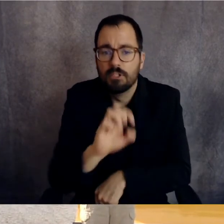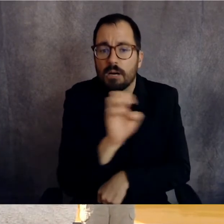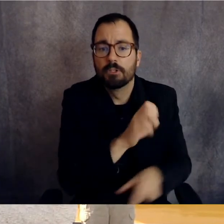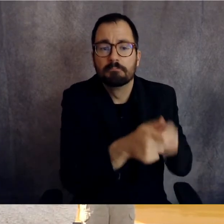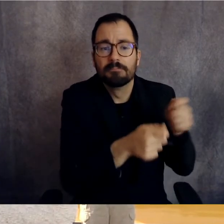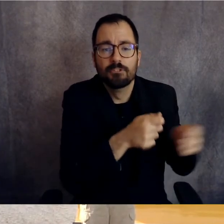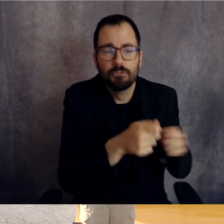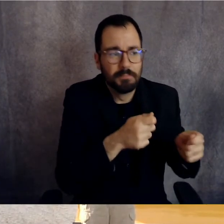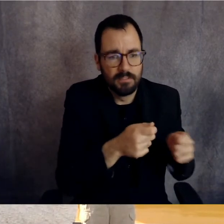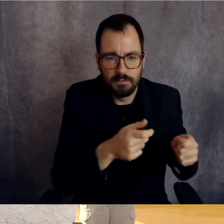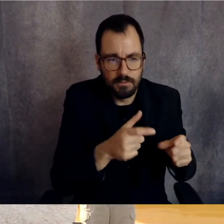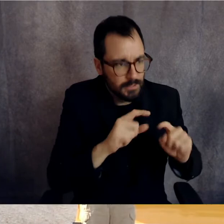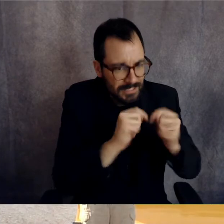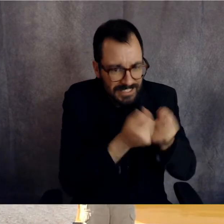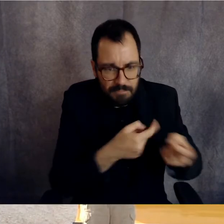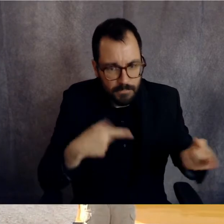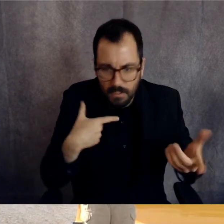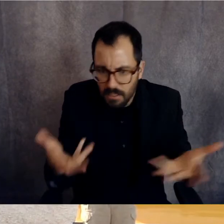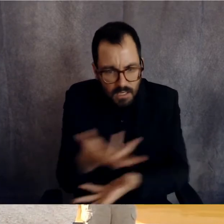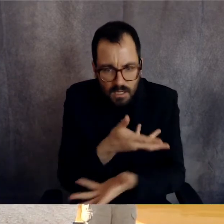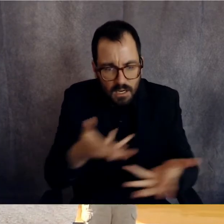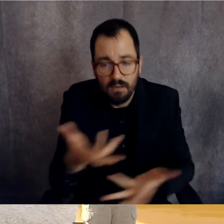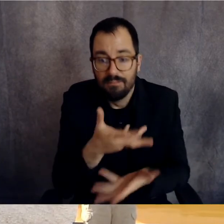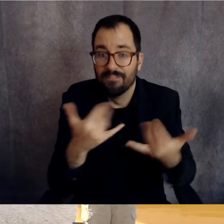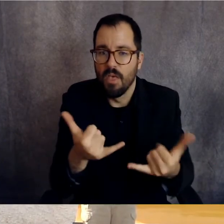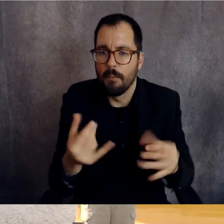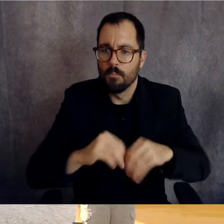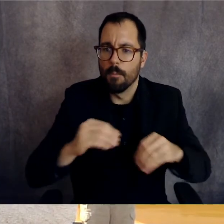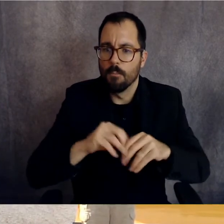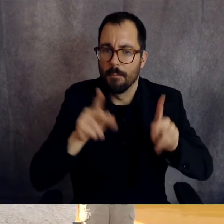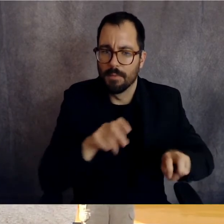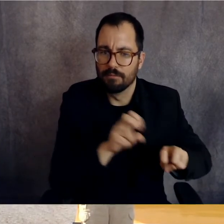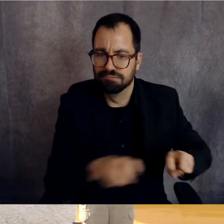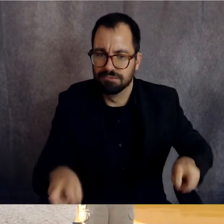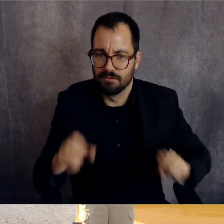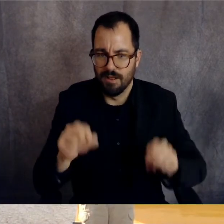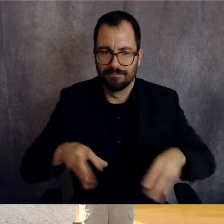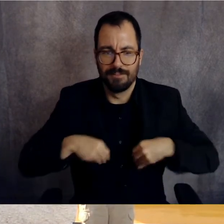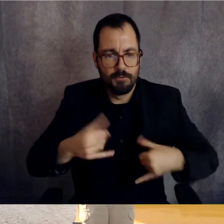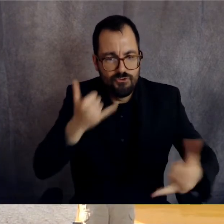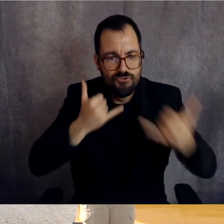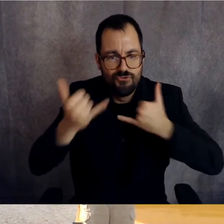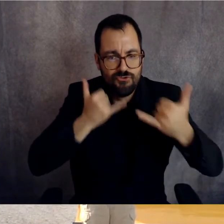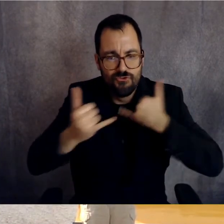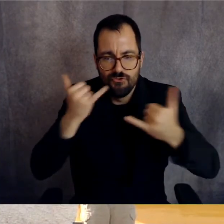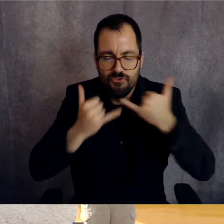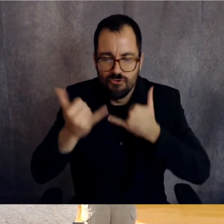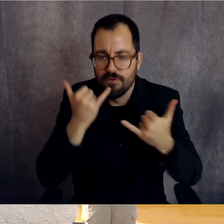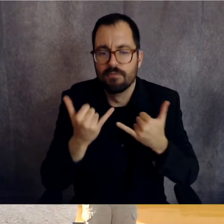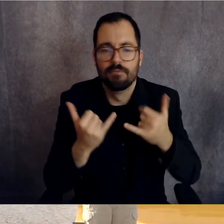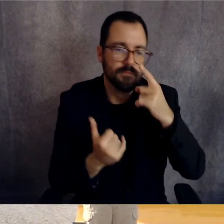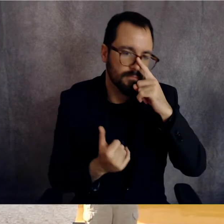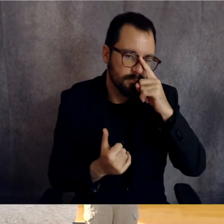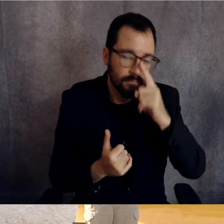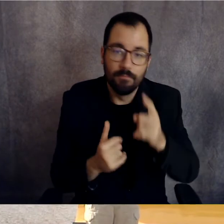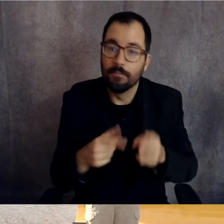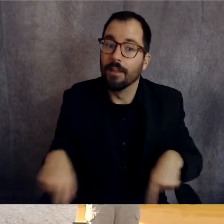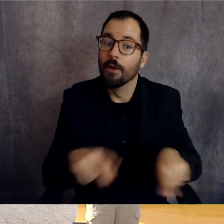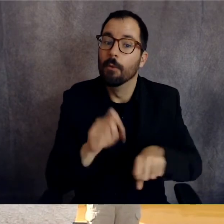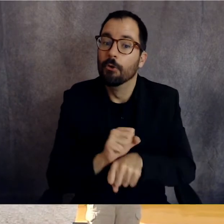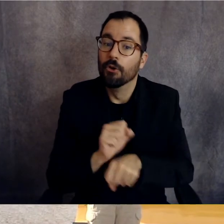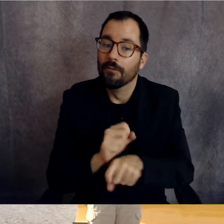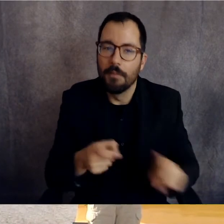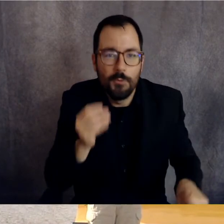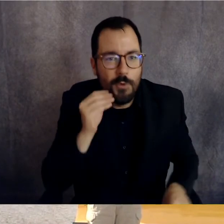Management. We have now provided more lines to be able to be covered, the City of Boston, and their mobile with this new work